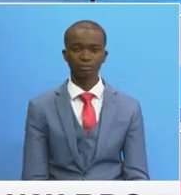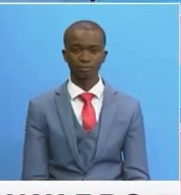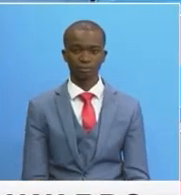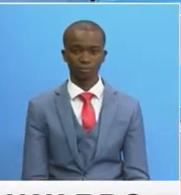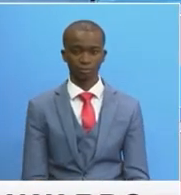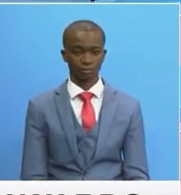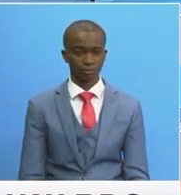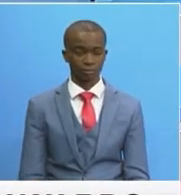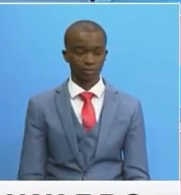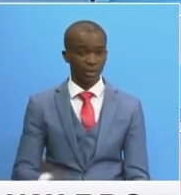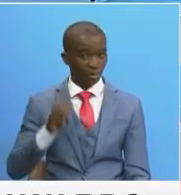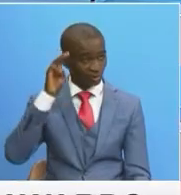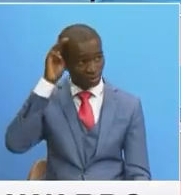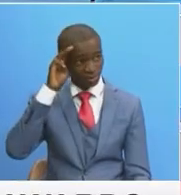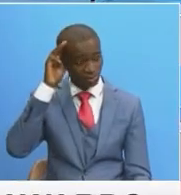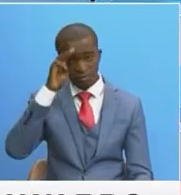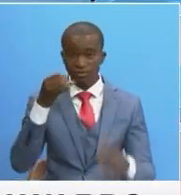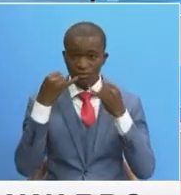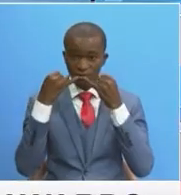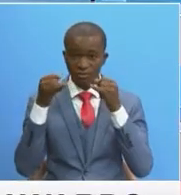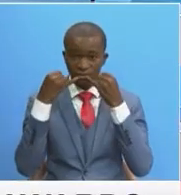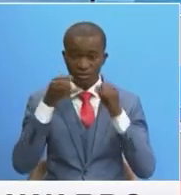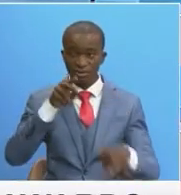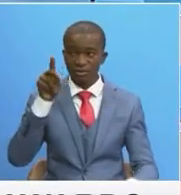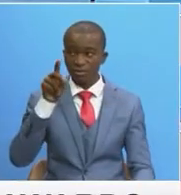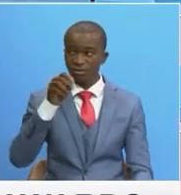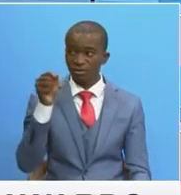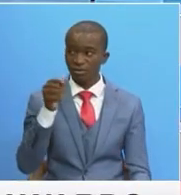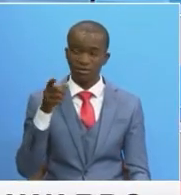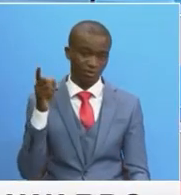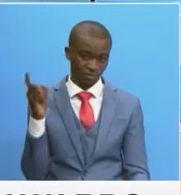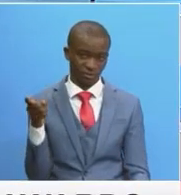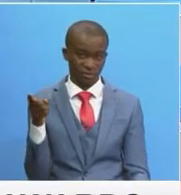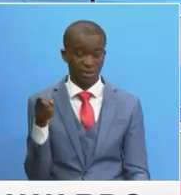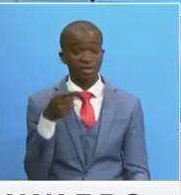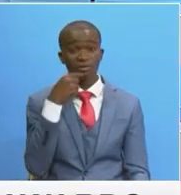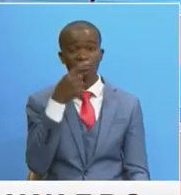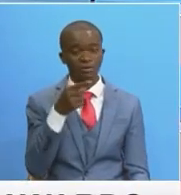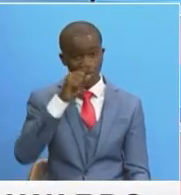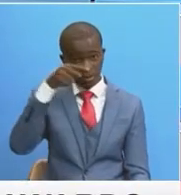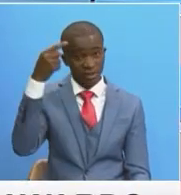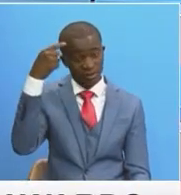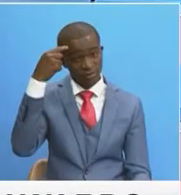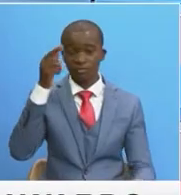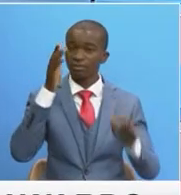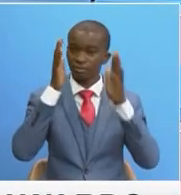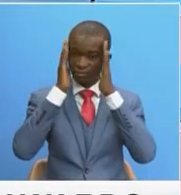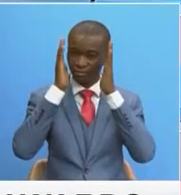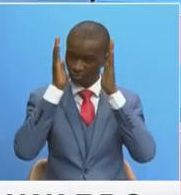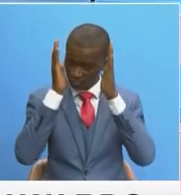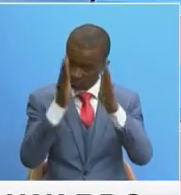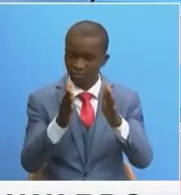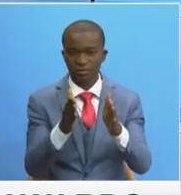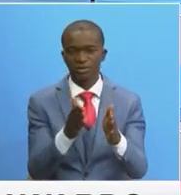Ministry of Information and Media Permanent Secretary Thabo Kawana has reaffirmed government's commitment to